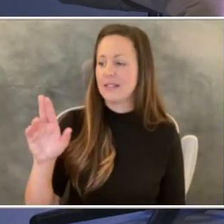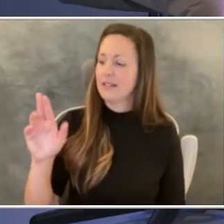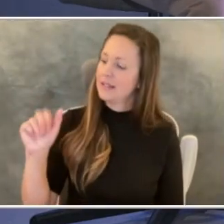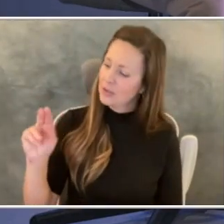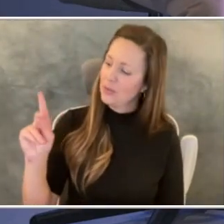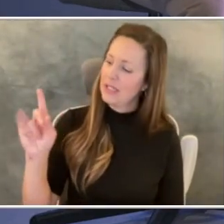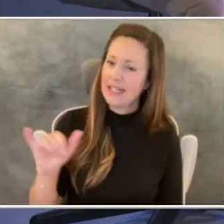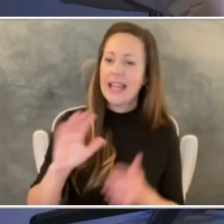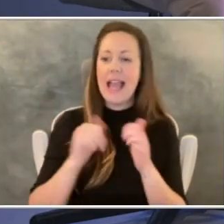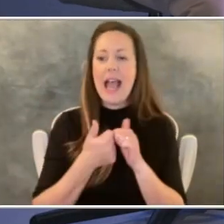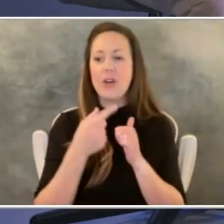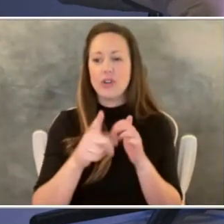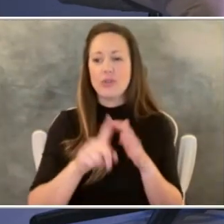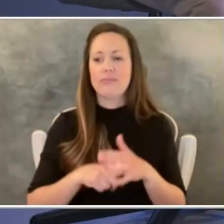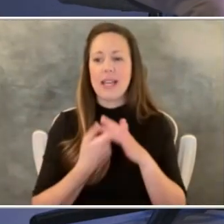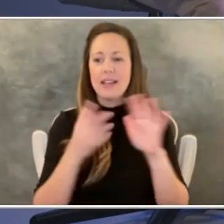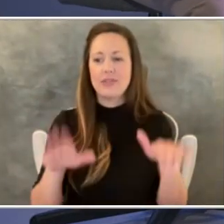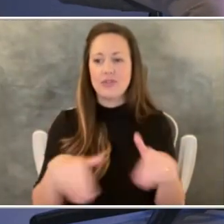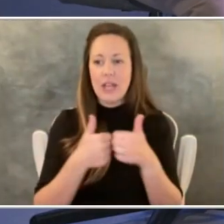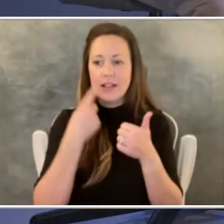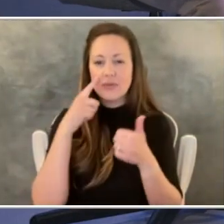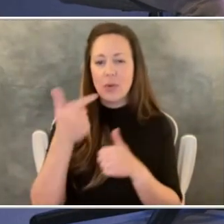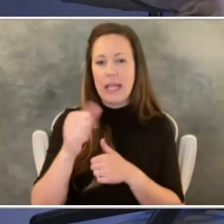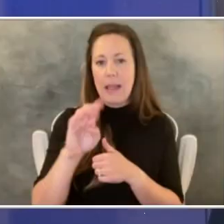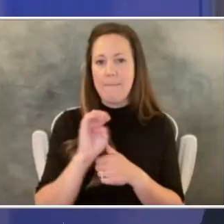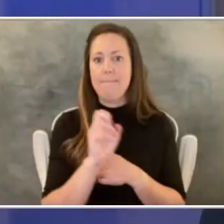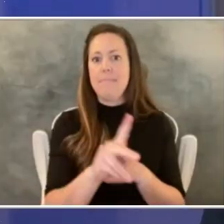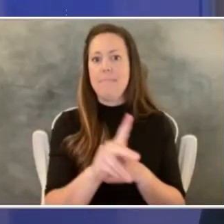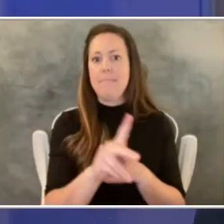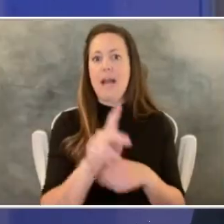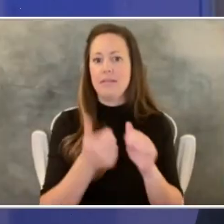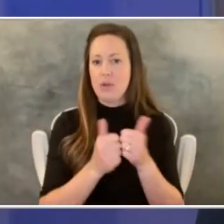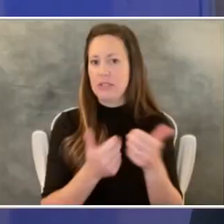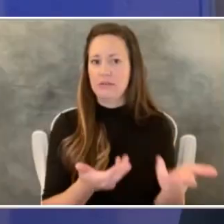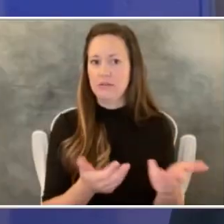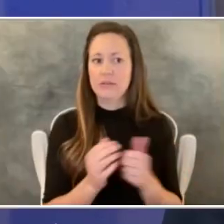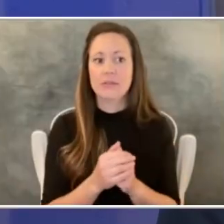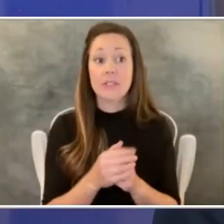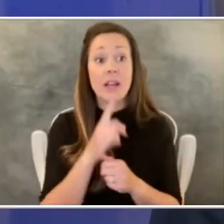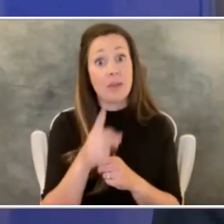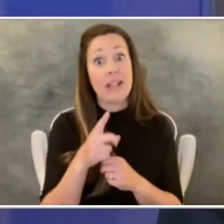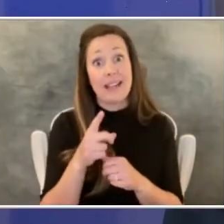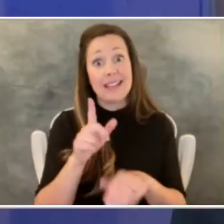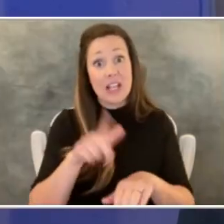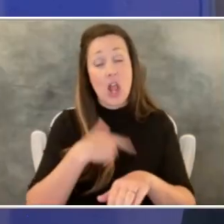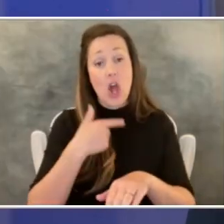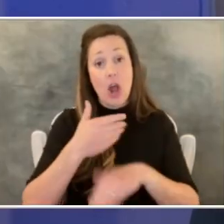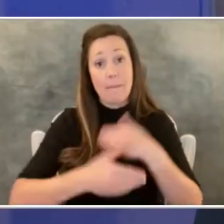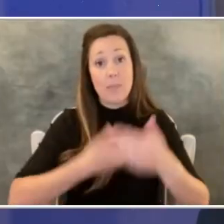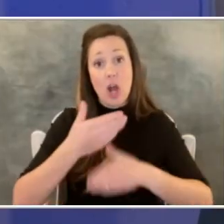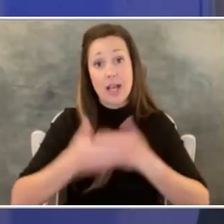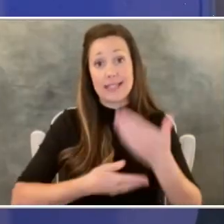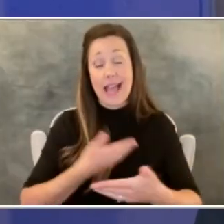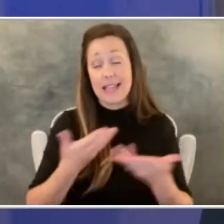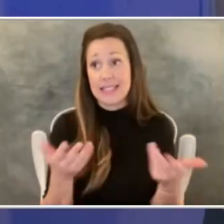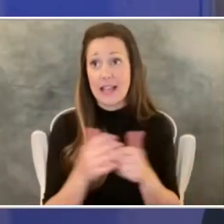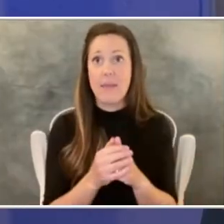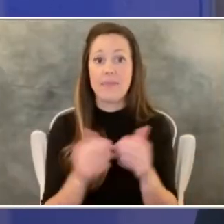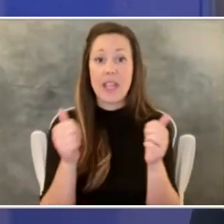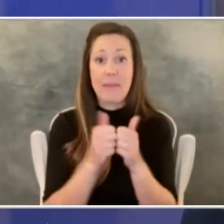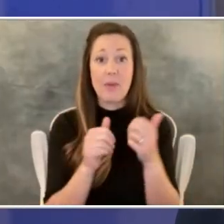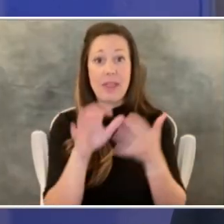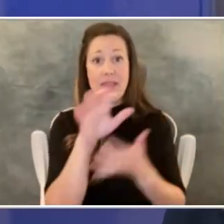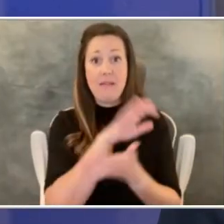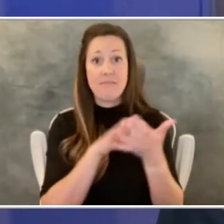to return to sports? Yeah, it's a long process. Like Dr. Schruppel mentioned with the concomitant injuries that Gabe